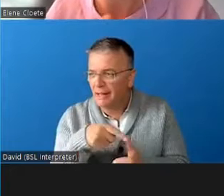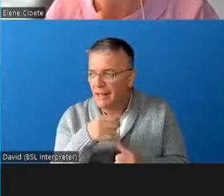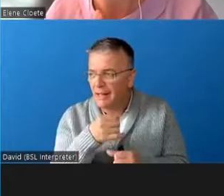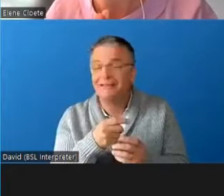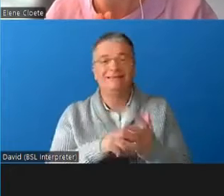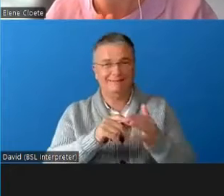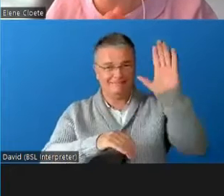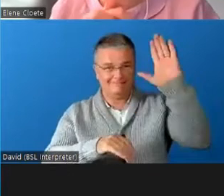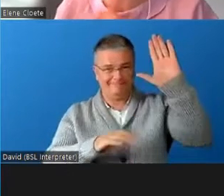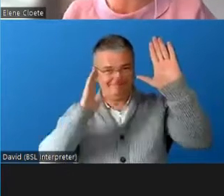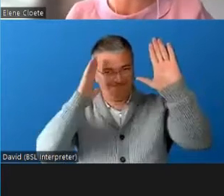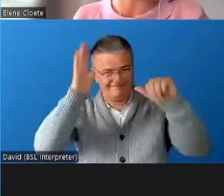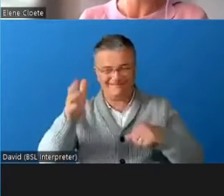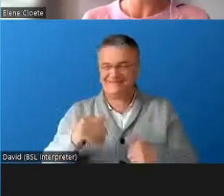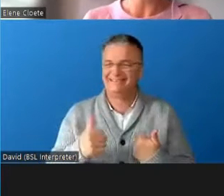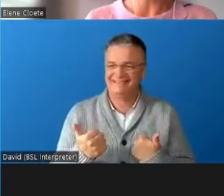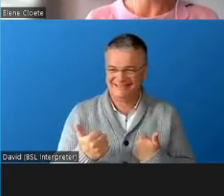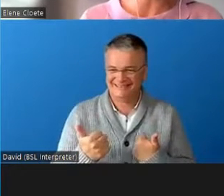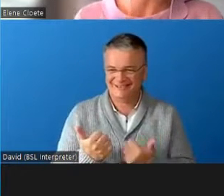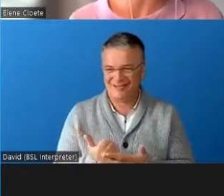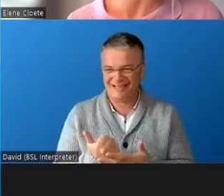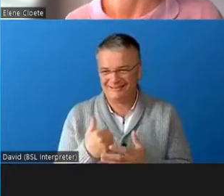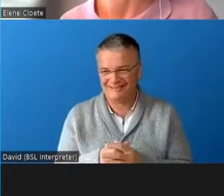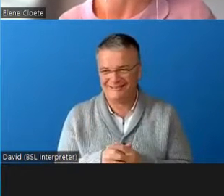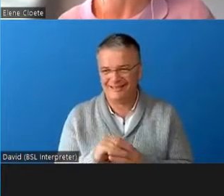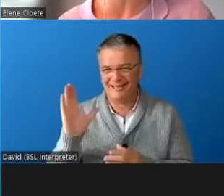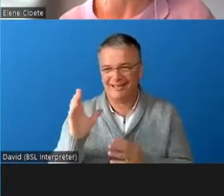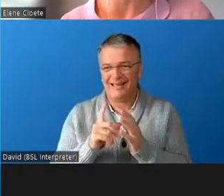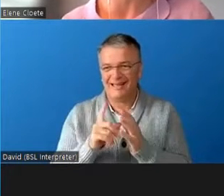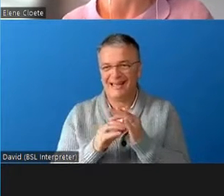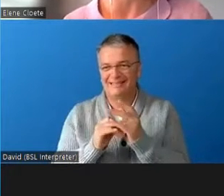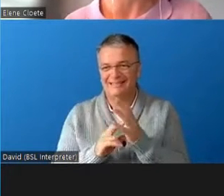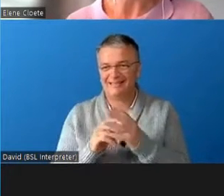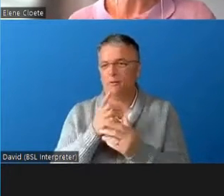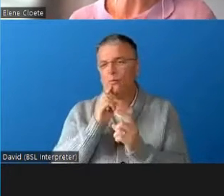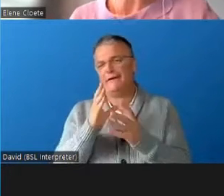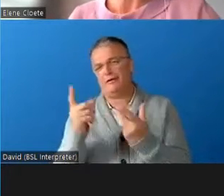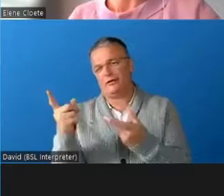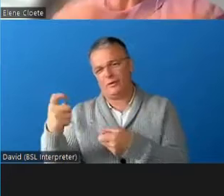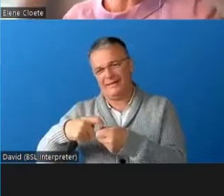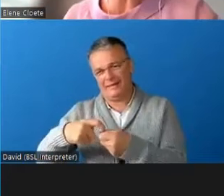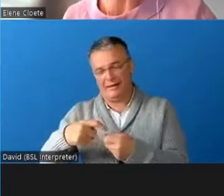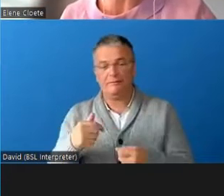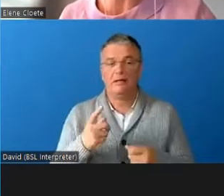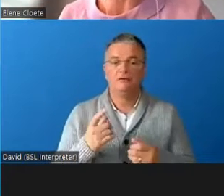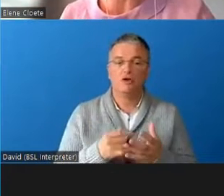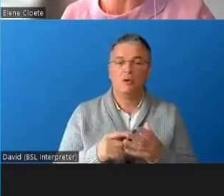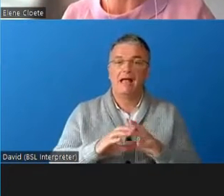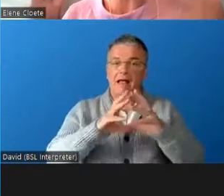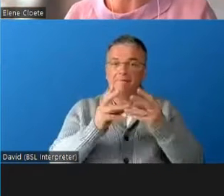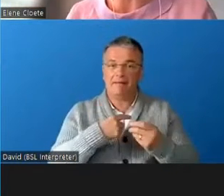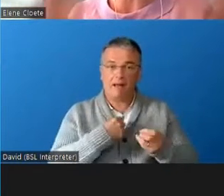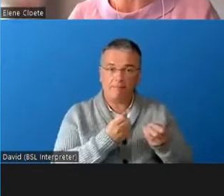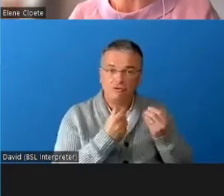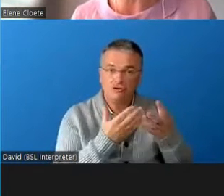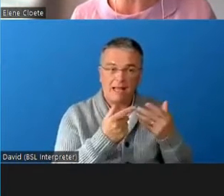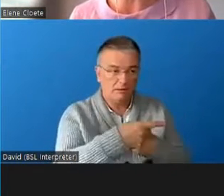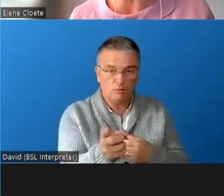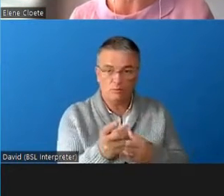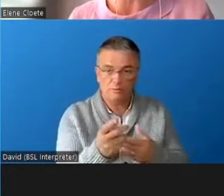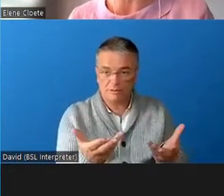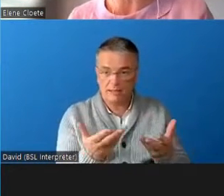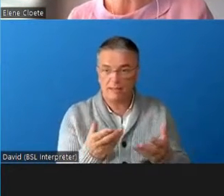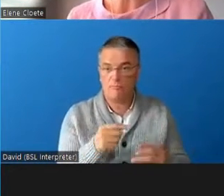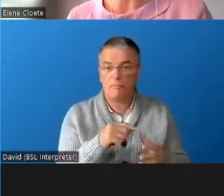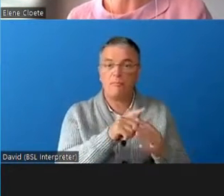Yes, Elene. Great. Hi, Agnes. It's wonderful to have you with us. So everything that I'm sharing with you today about